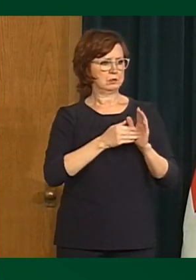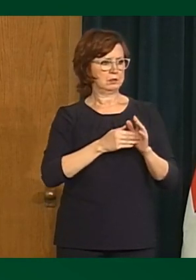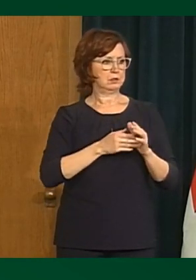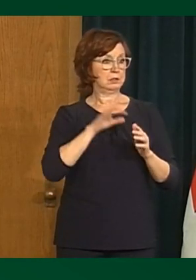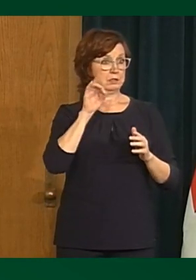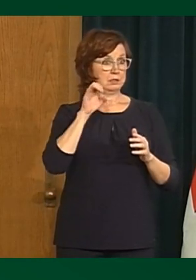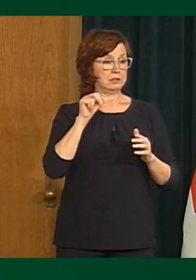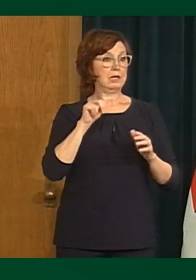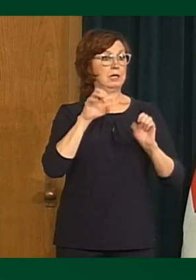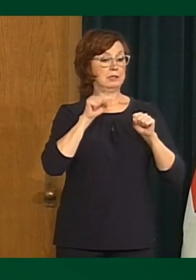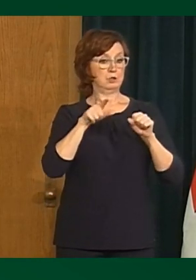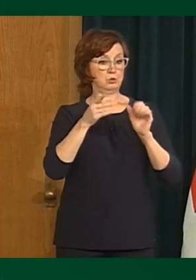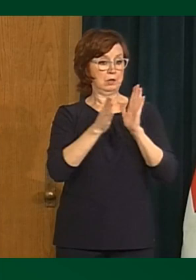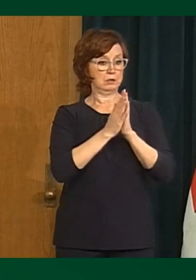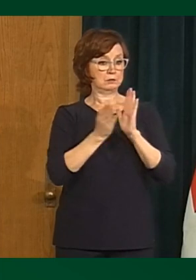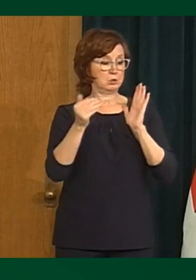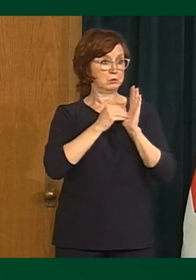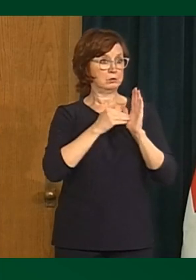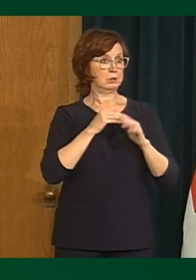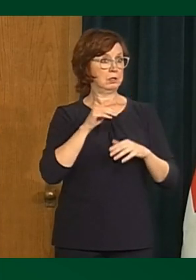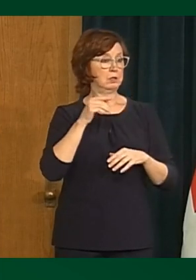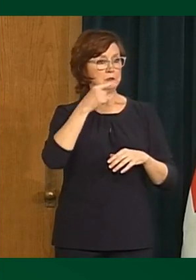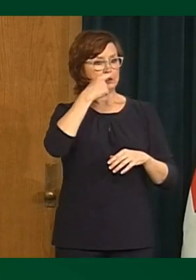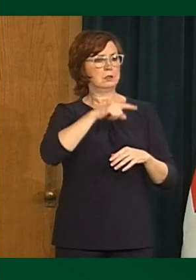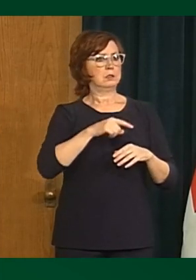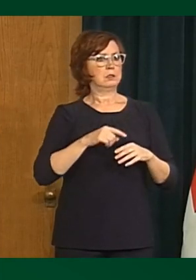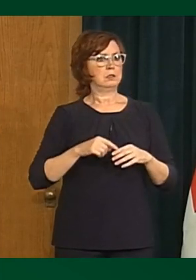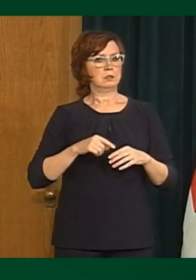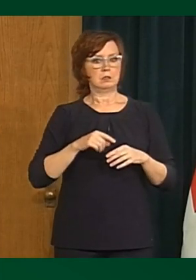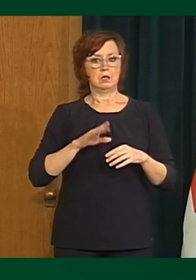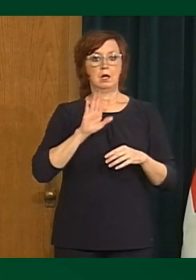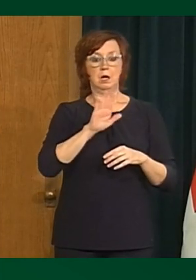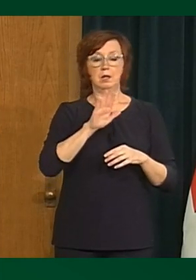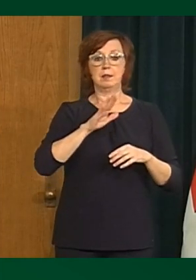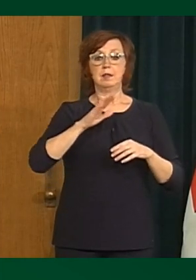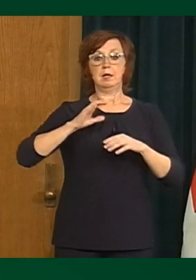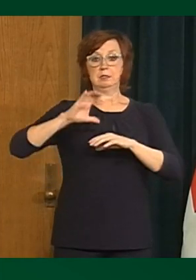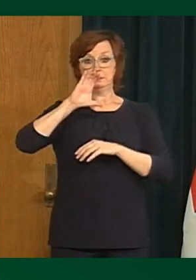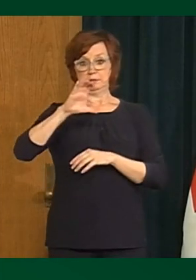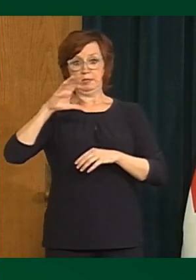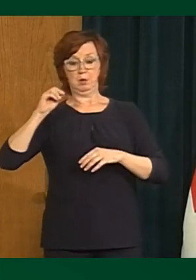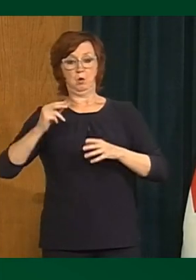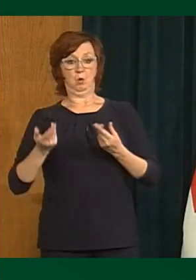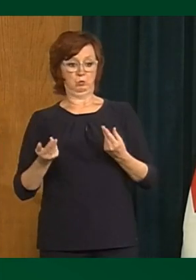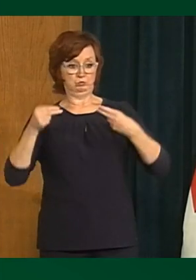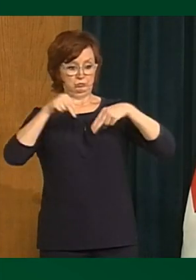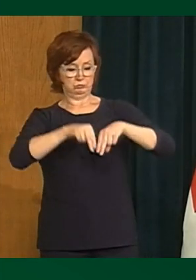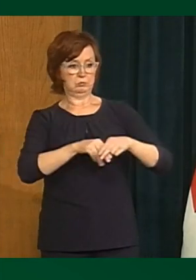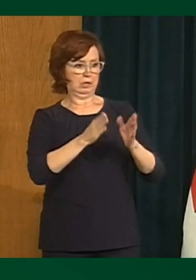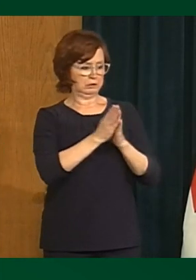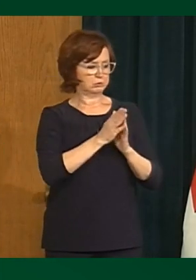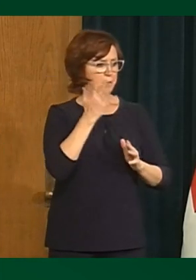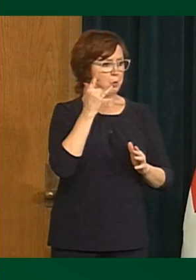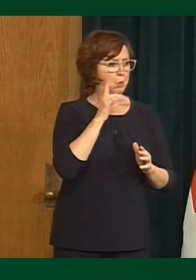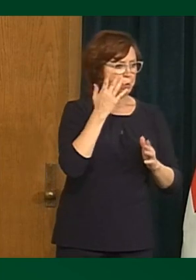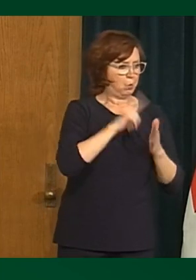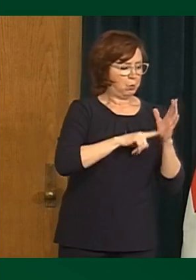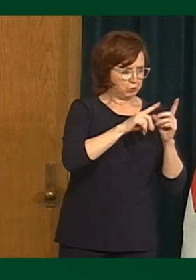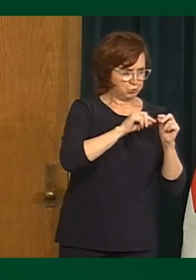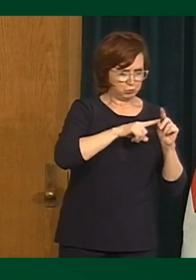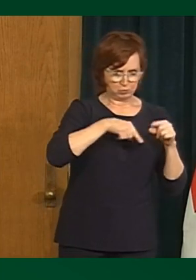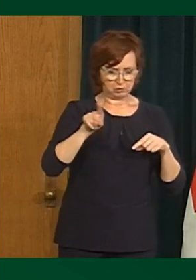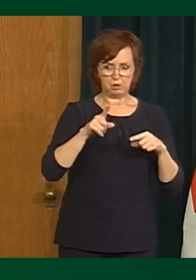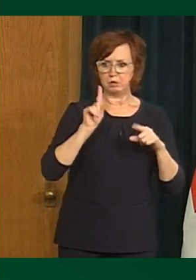Still there, Dan? Yes, I am. Okay, is that the question on what clarity was given to them on what is essential, what is not? Yes, sir. I'd have to